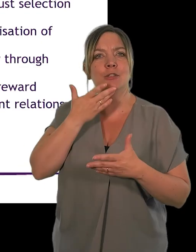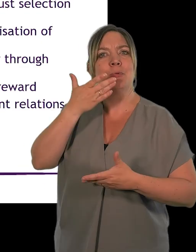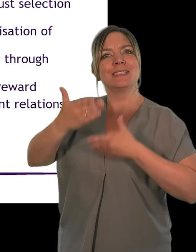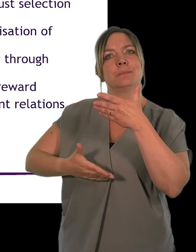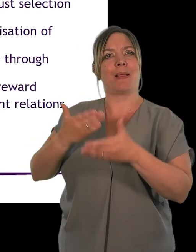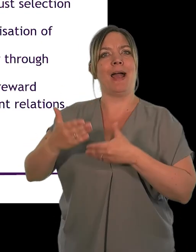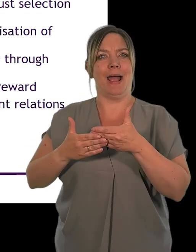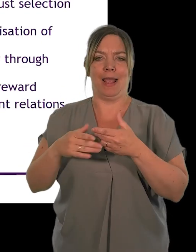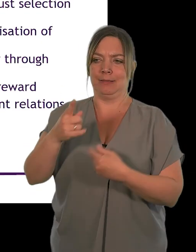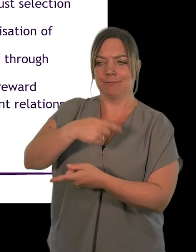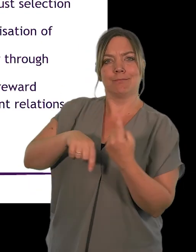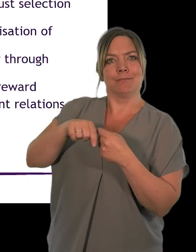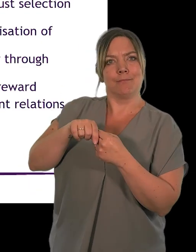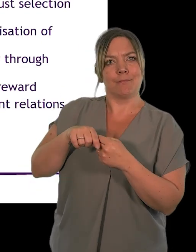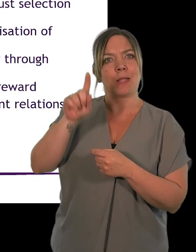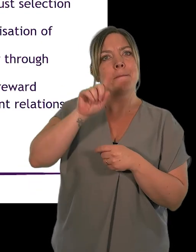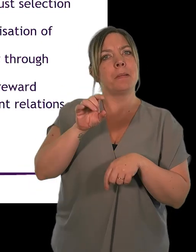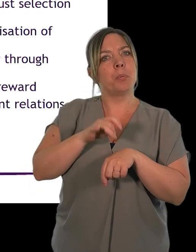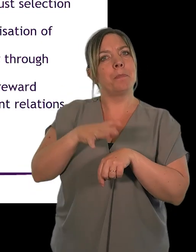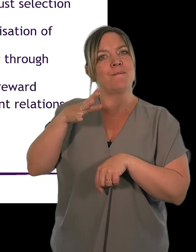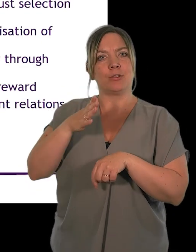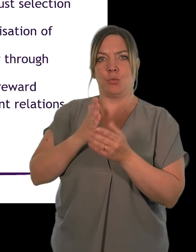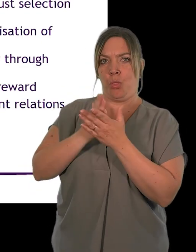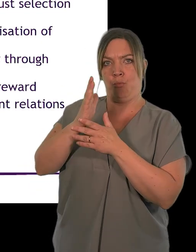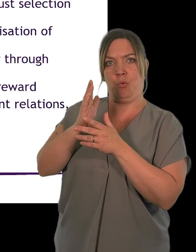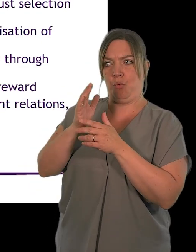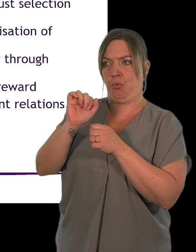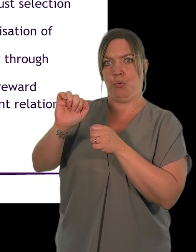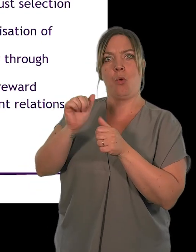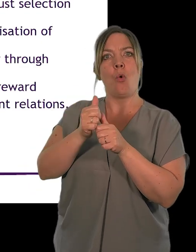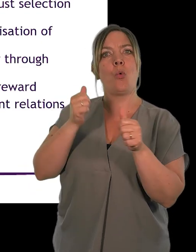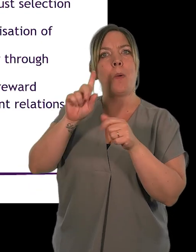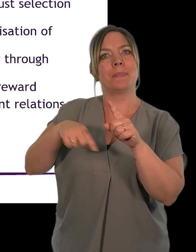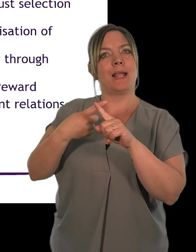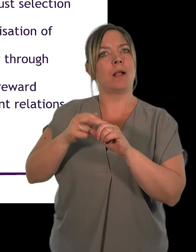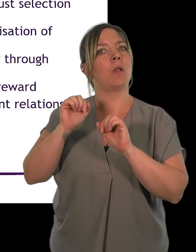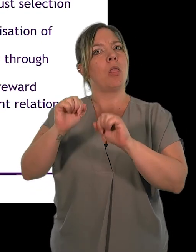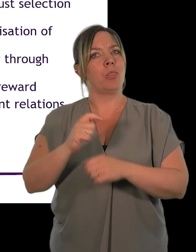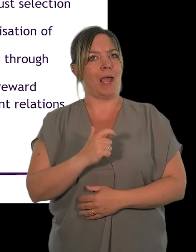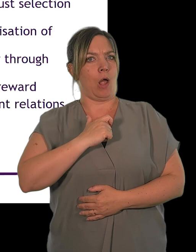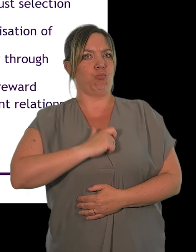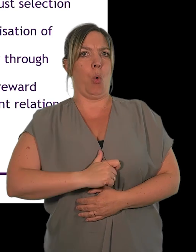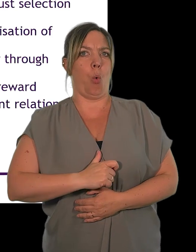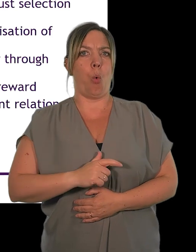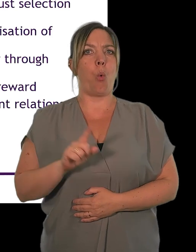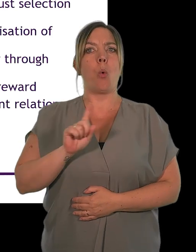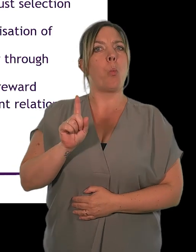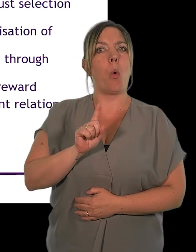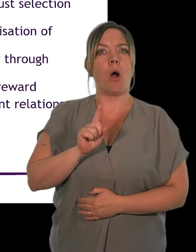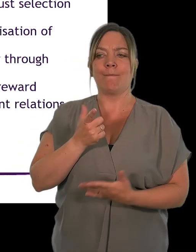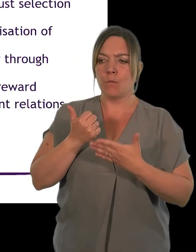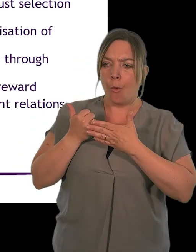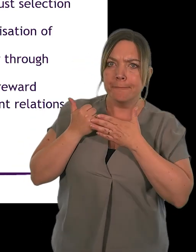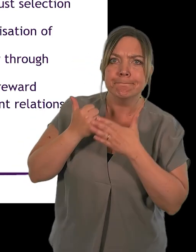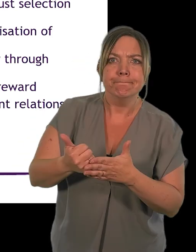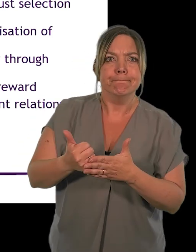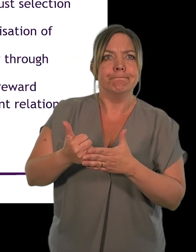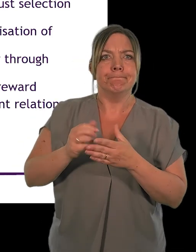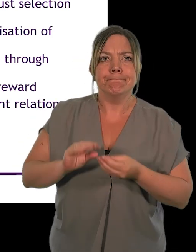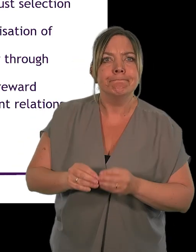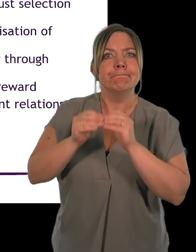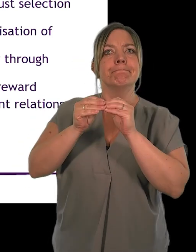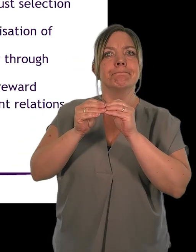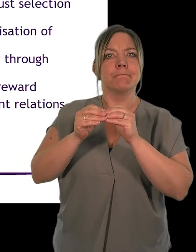the role that people professionals in Company X play in value creation for their employees,